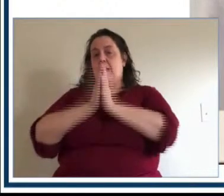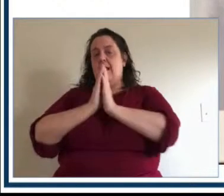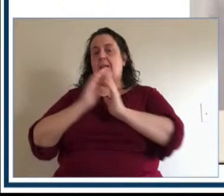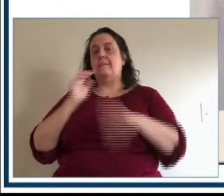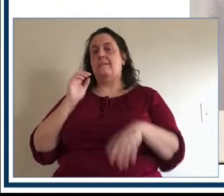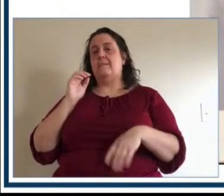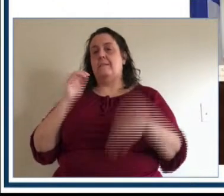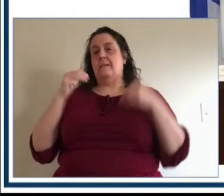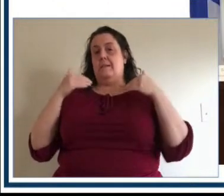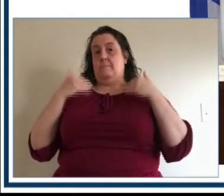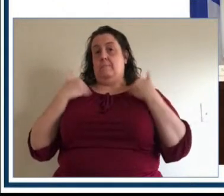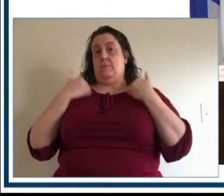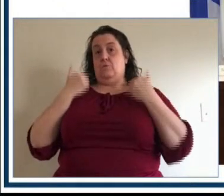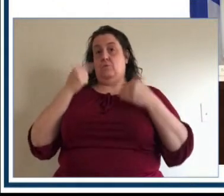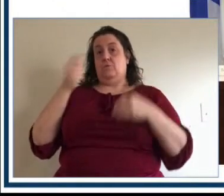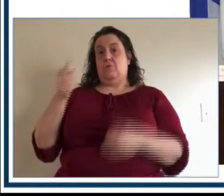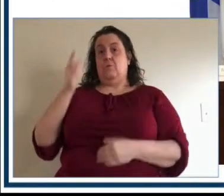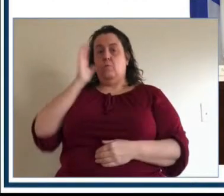now.